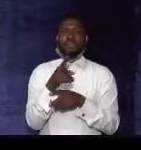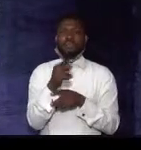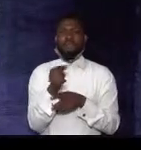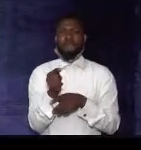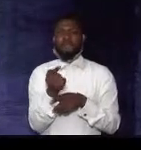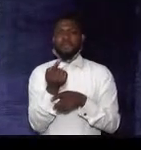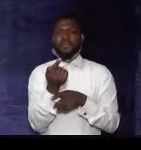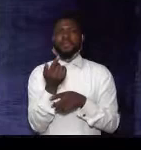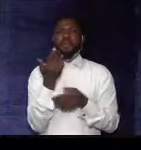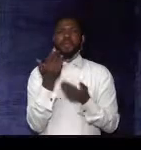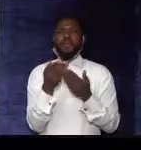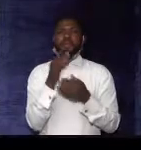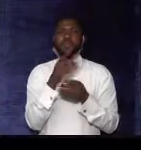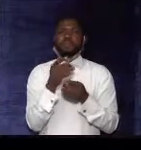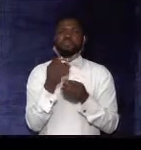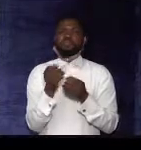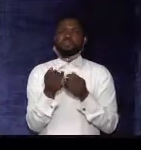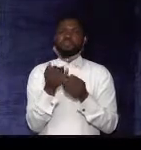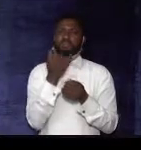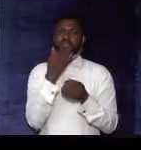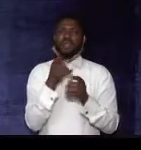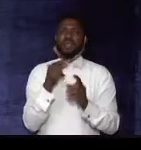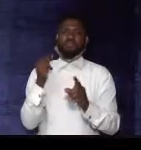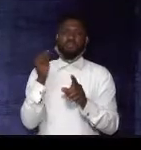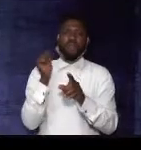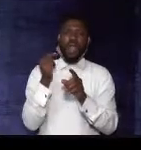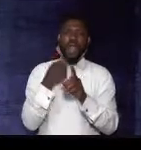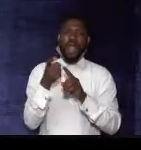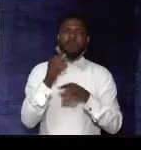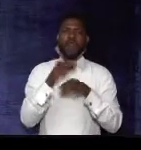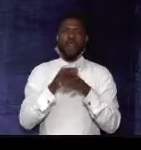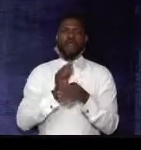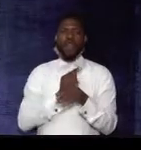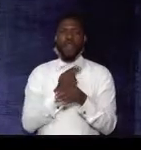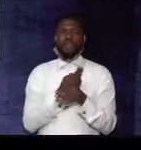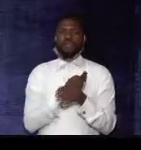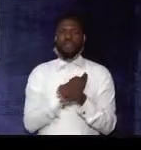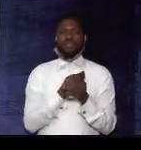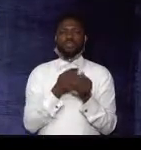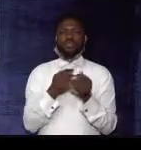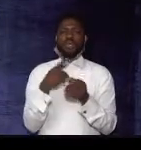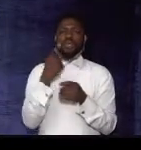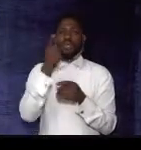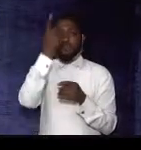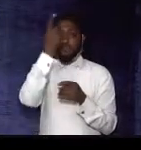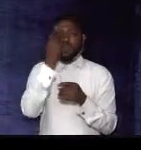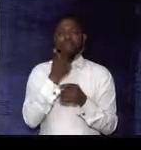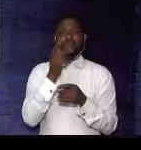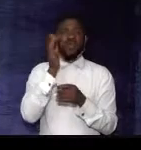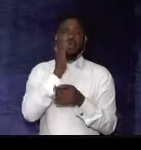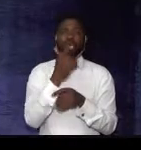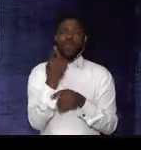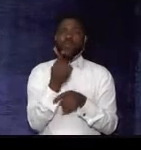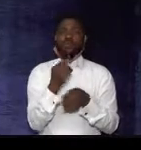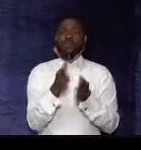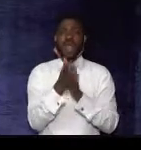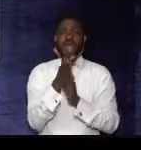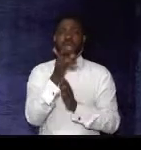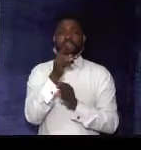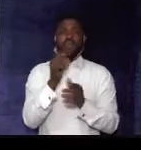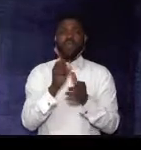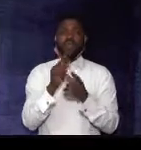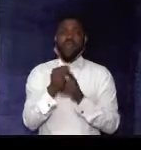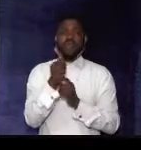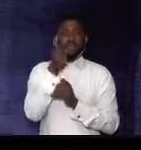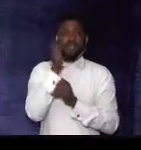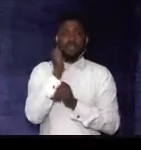or even a pin might inflict bodily harm and serious wounds on us. That's why the parents will always